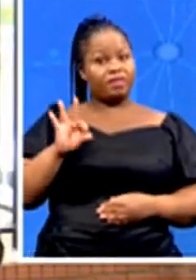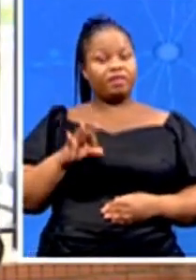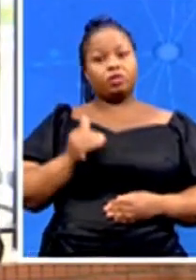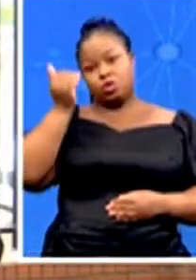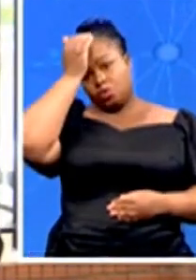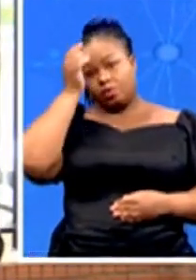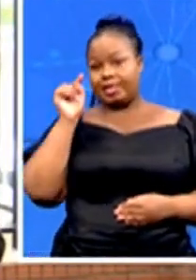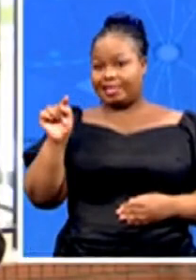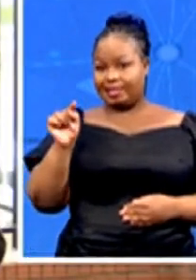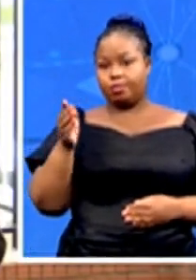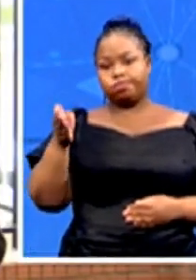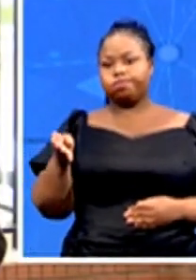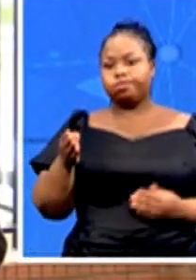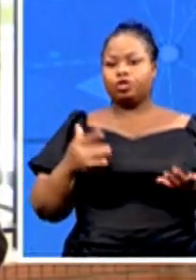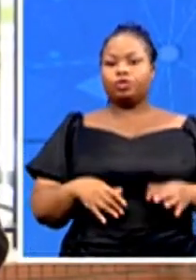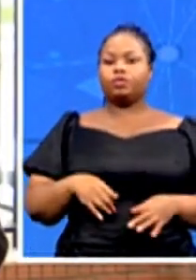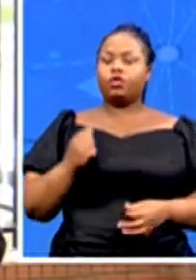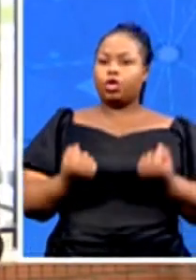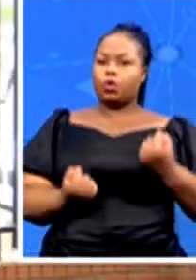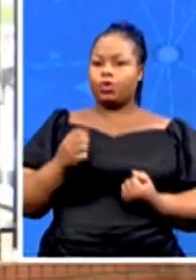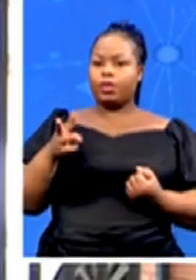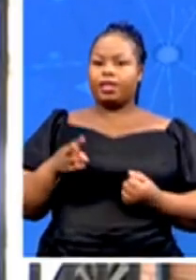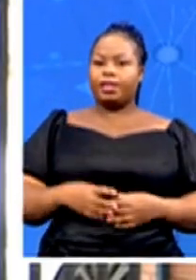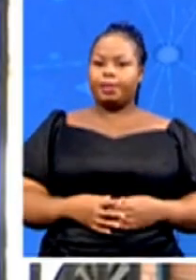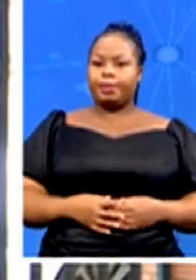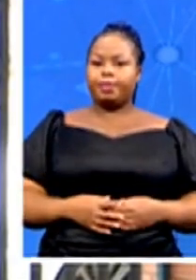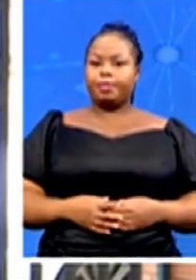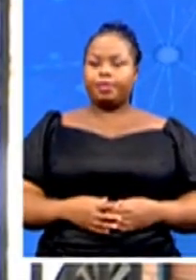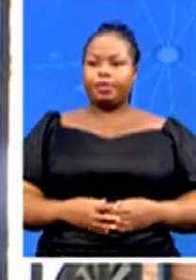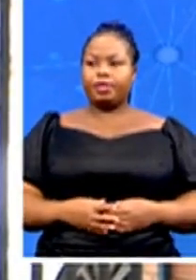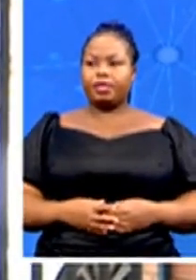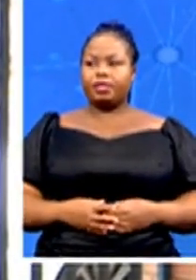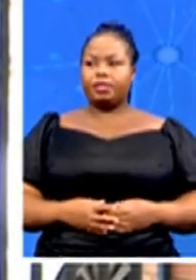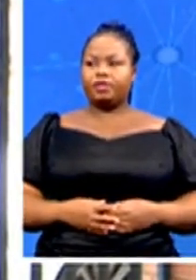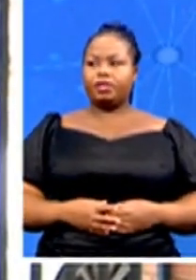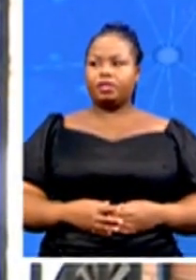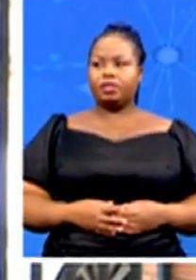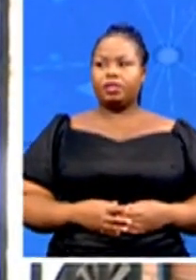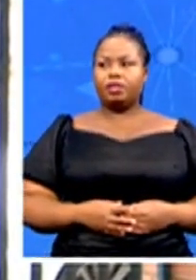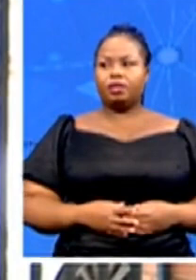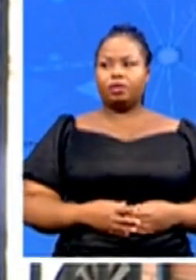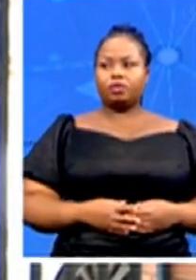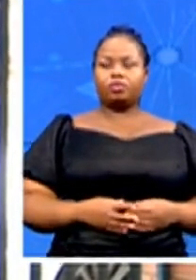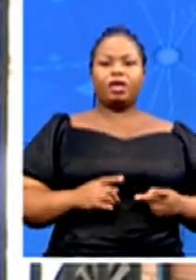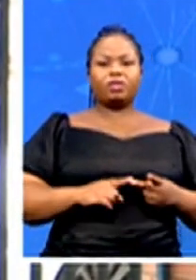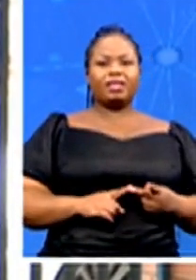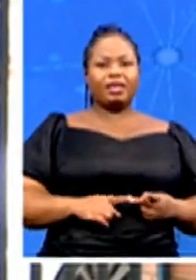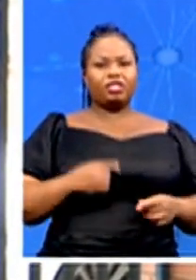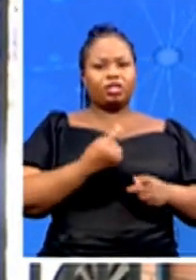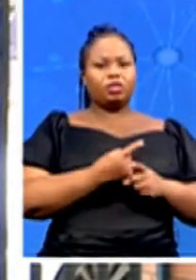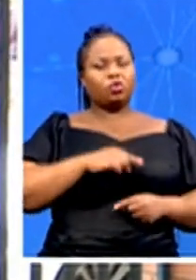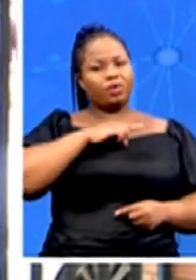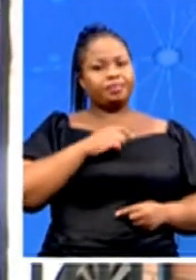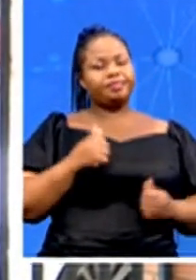attend to his trial? A very good morning to you, Simpiwe, and good morning to our viewers at home. Well, let me start by giving our viewers just a picture of what is